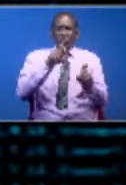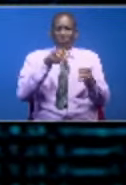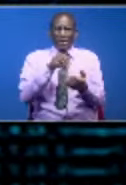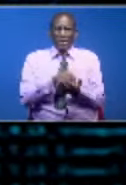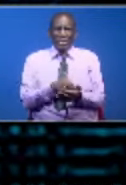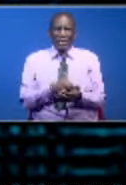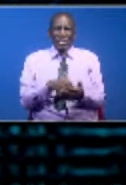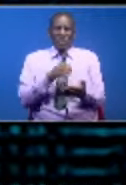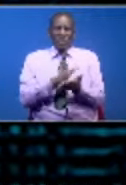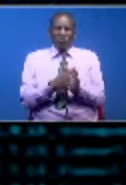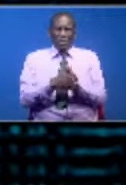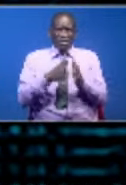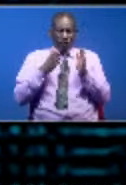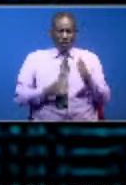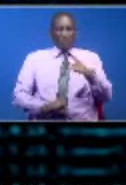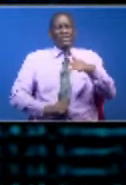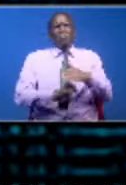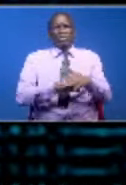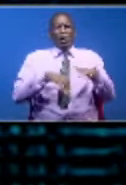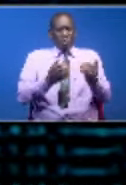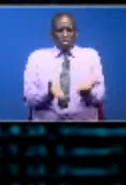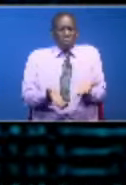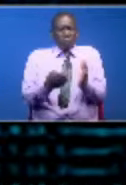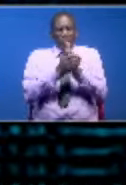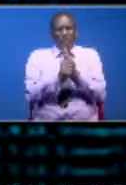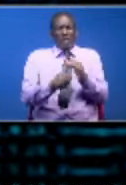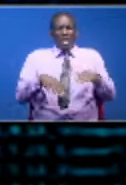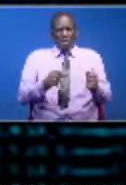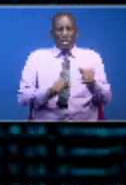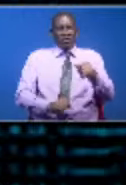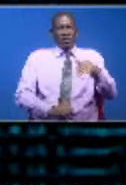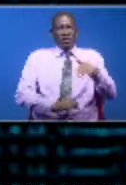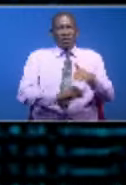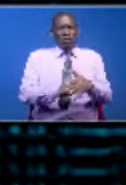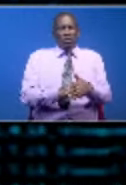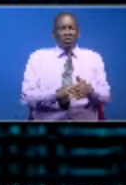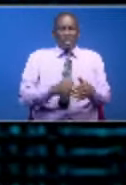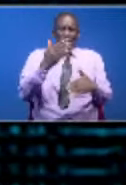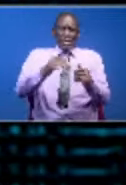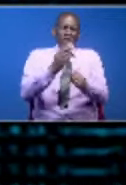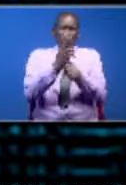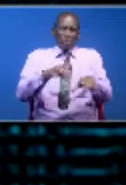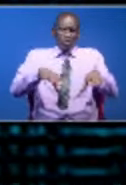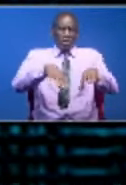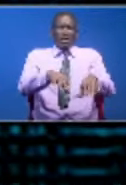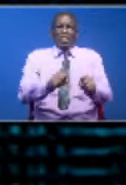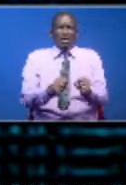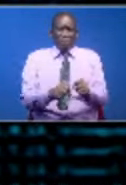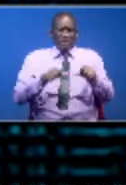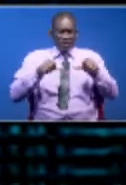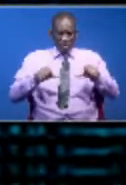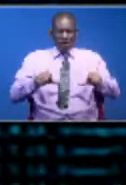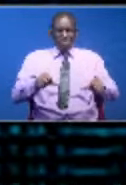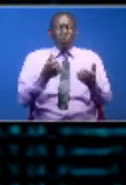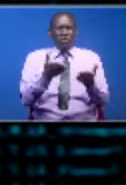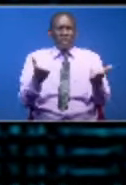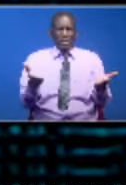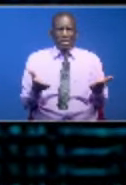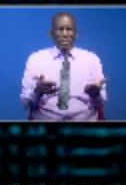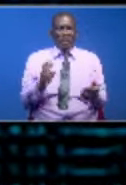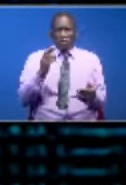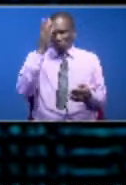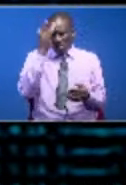without fiscal incentives, how do we build scale? How do we incentivize the end user to adopt a sustainable product? Because for